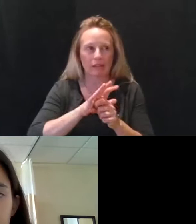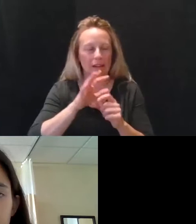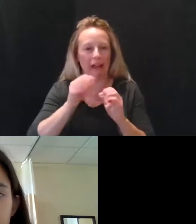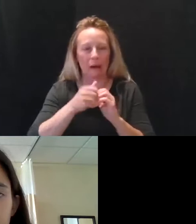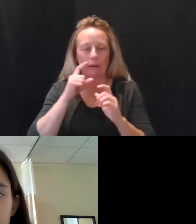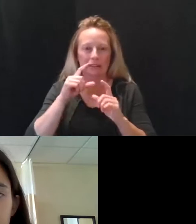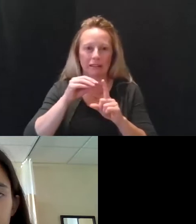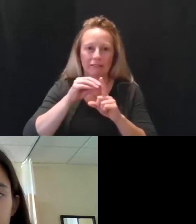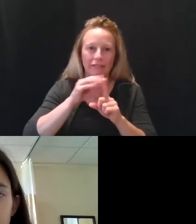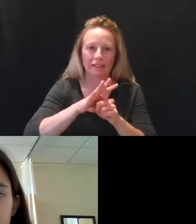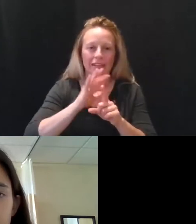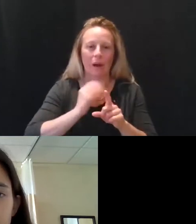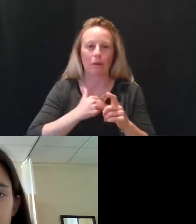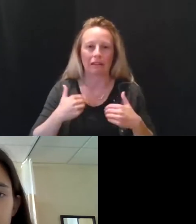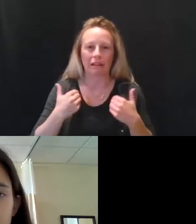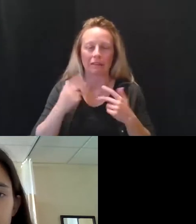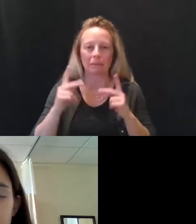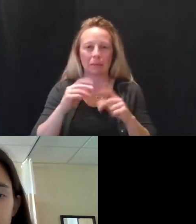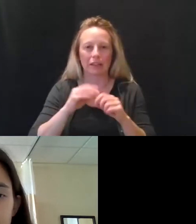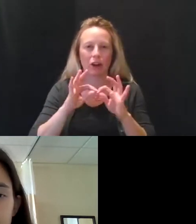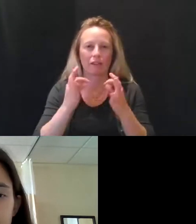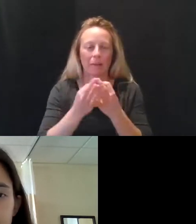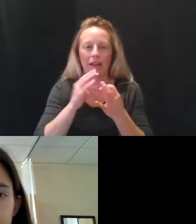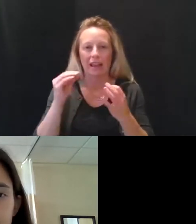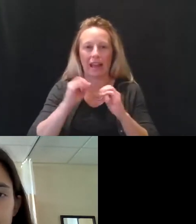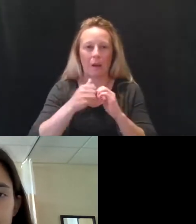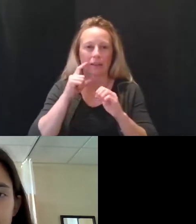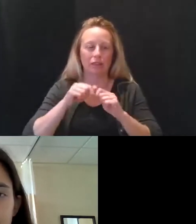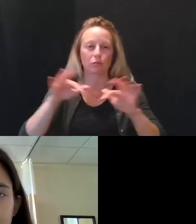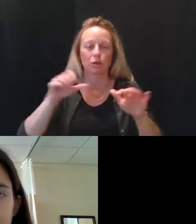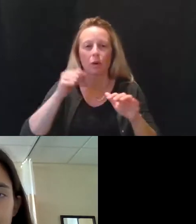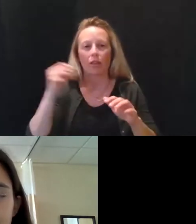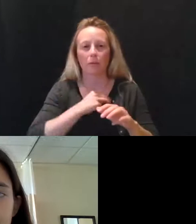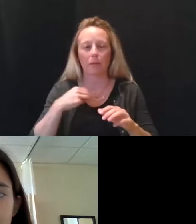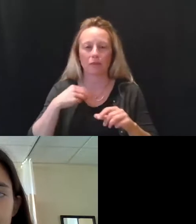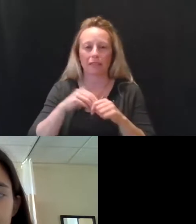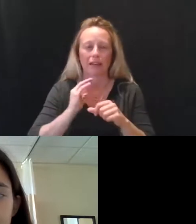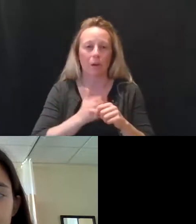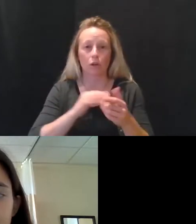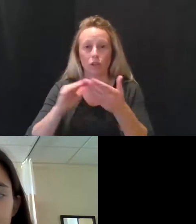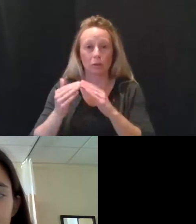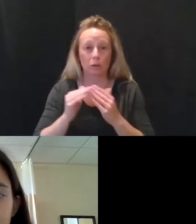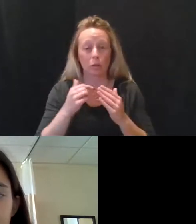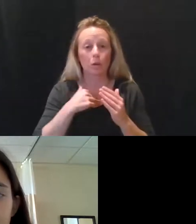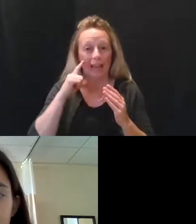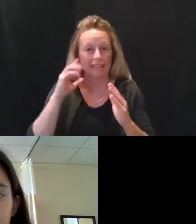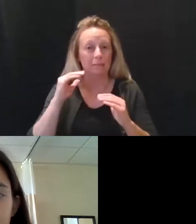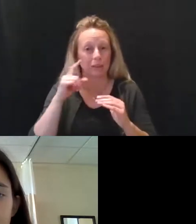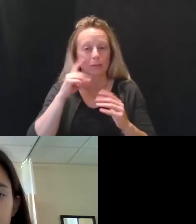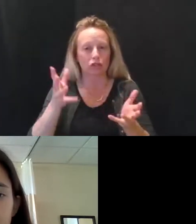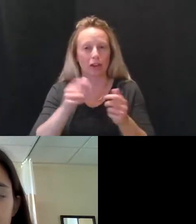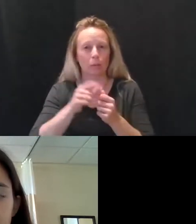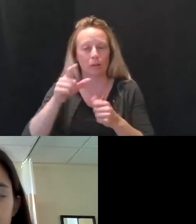our youngest members and how it can spread to other members of our community. We expect to be talking with you on